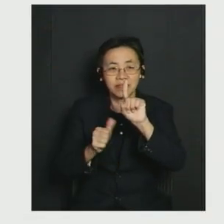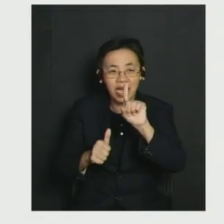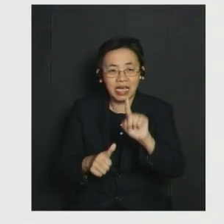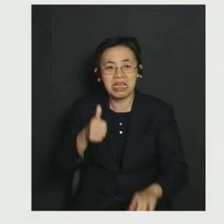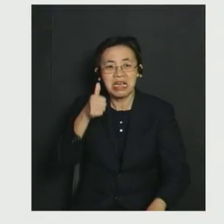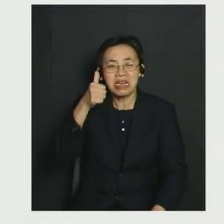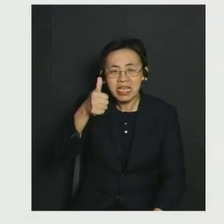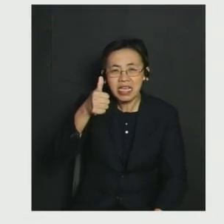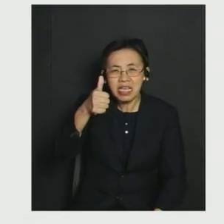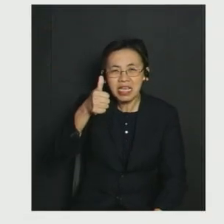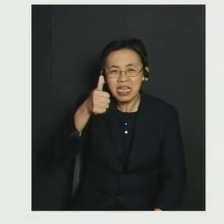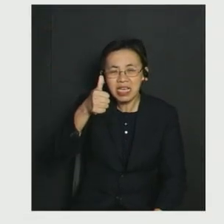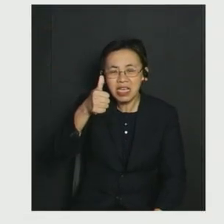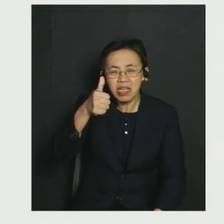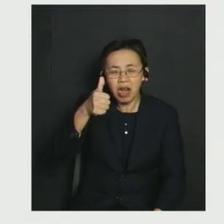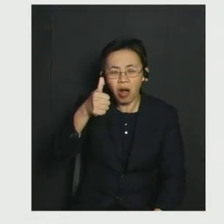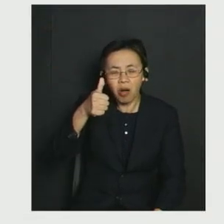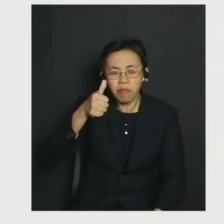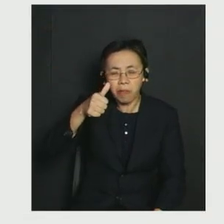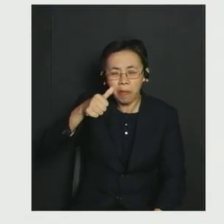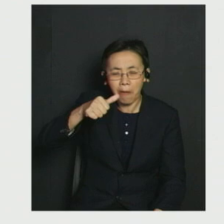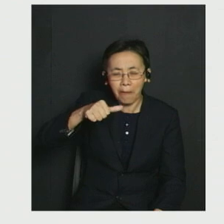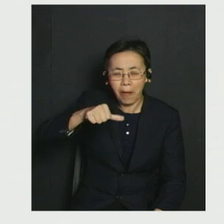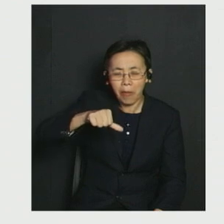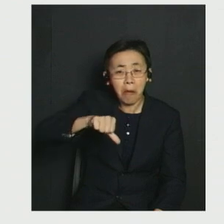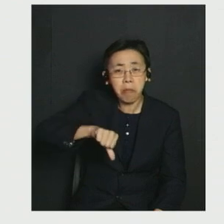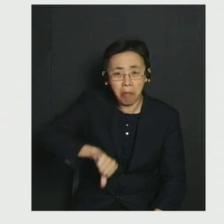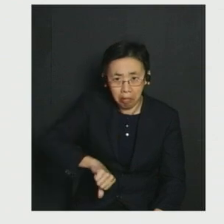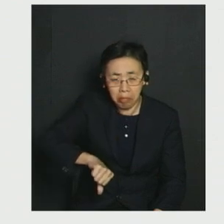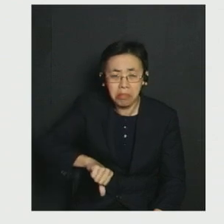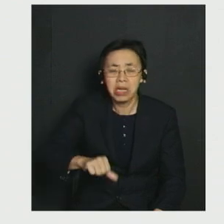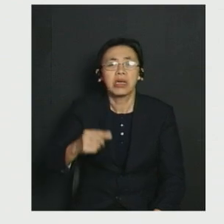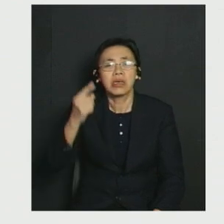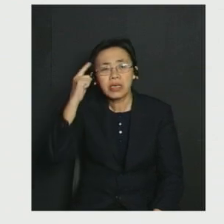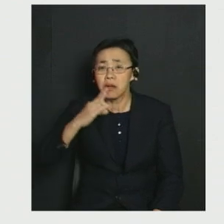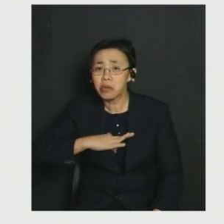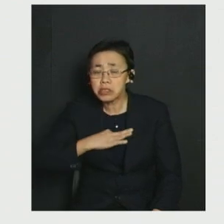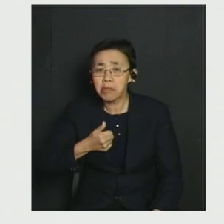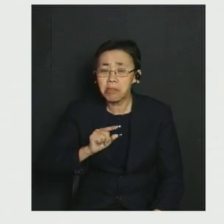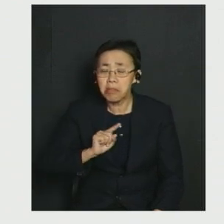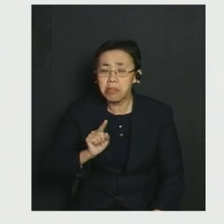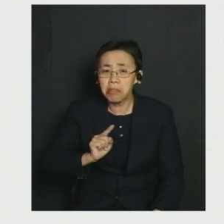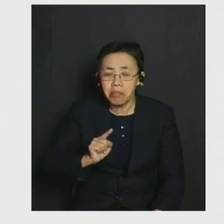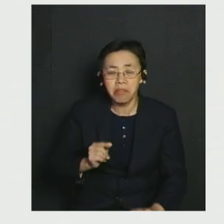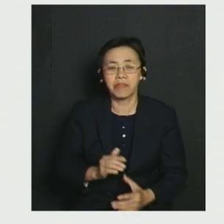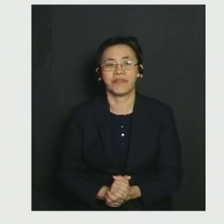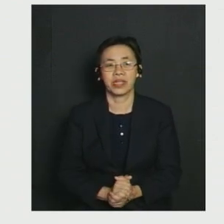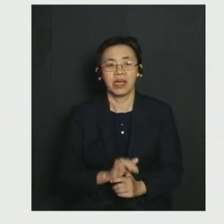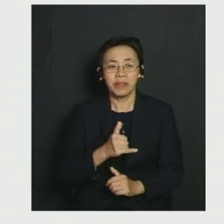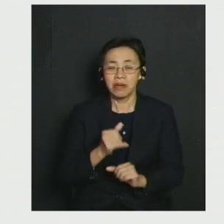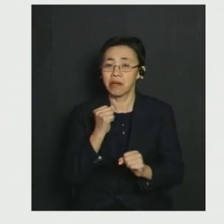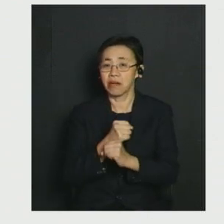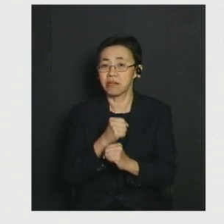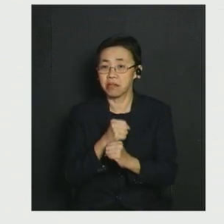Not only the satisfaction, but also to see the performance too. How which district is already solved the problem, you